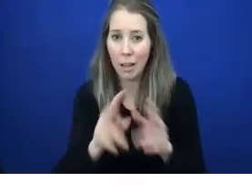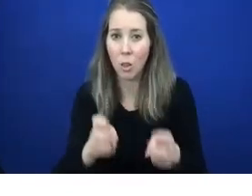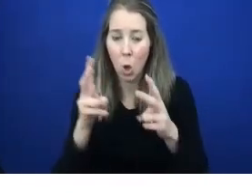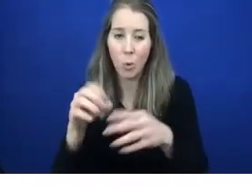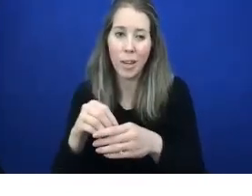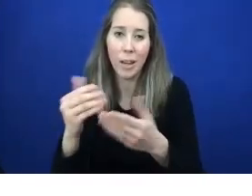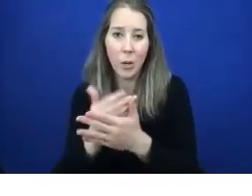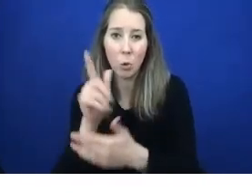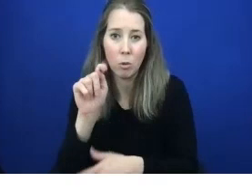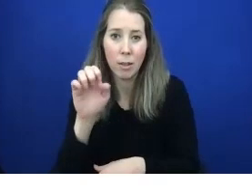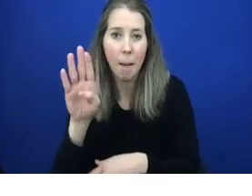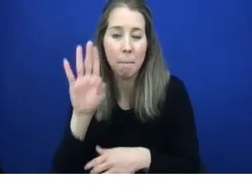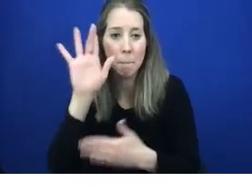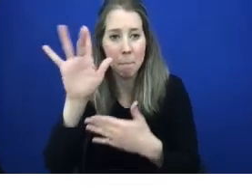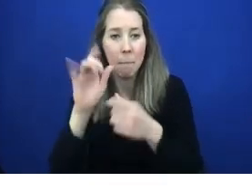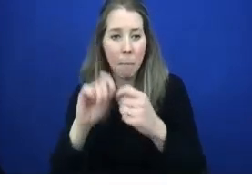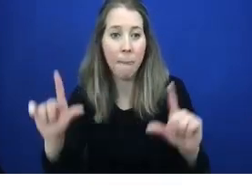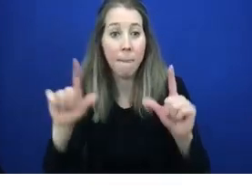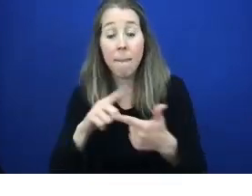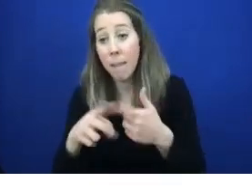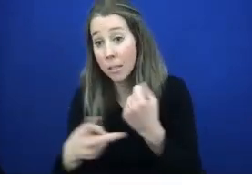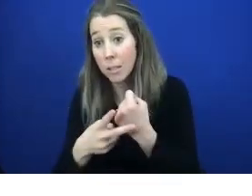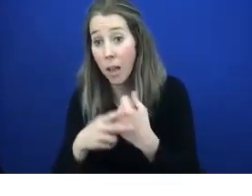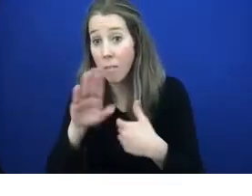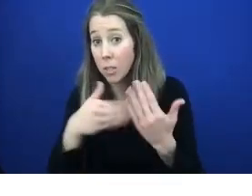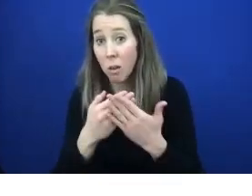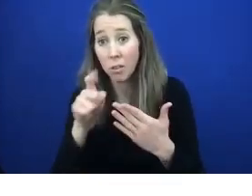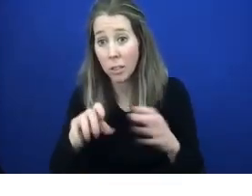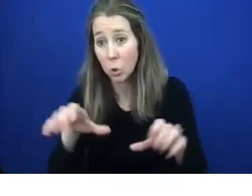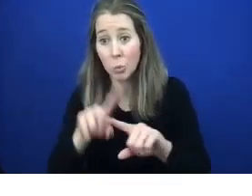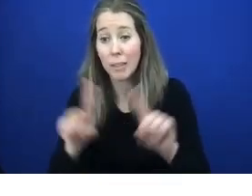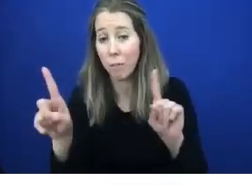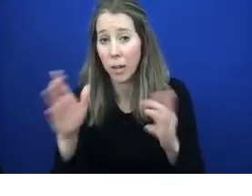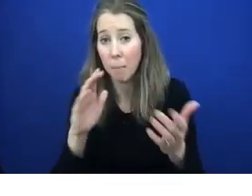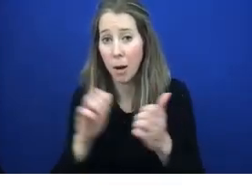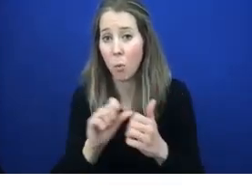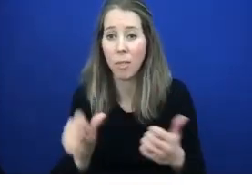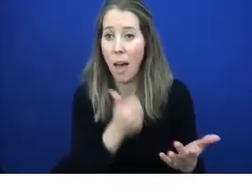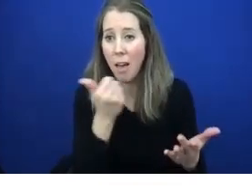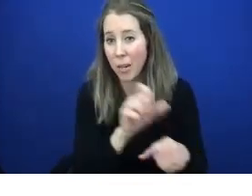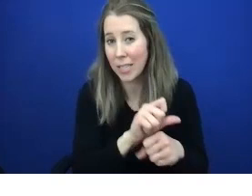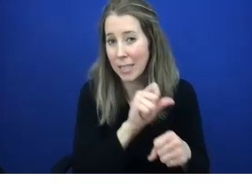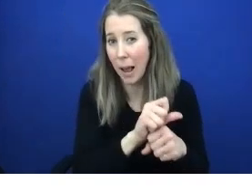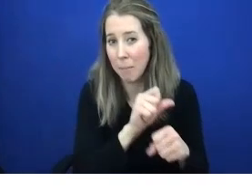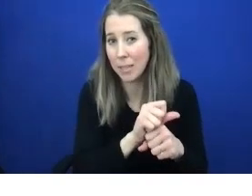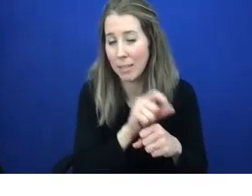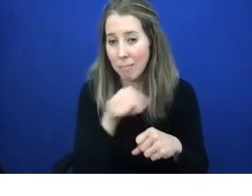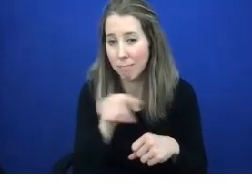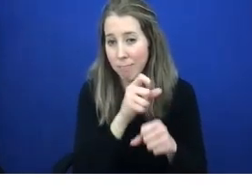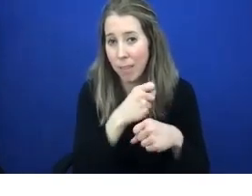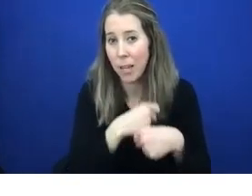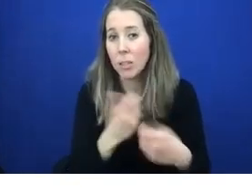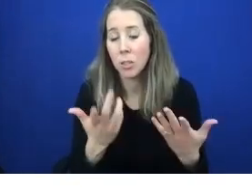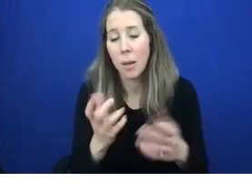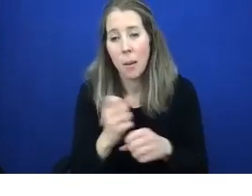tab, and then you can save that. So that's really all you have to do different from any of the other assignments that you create, is just to